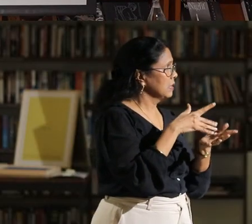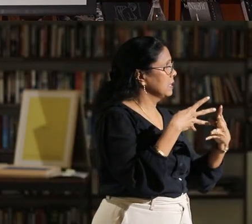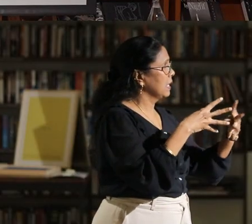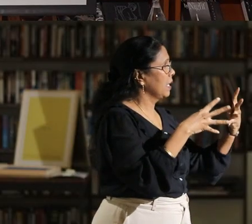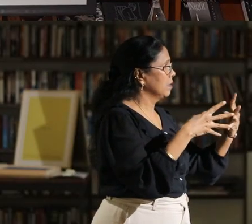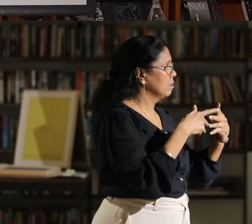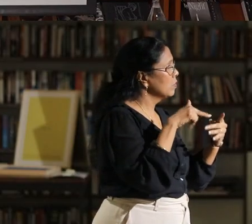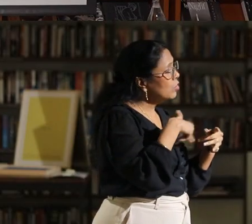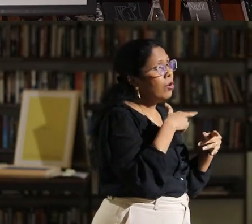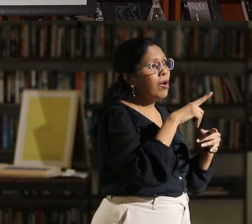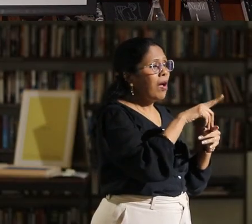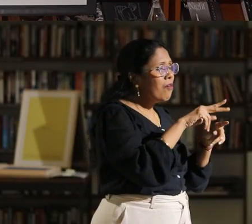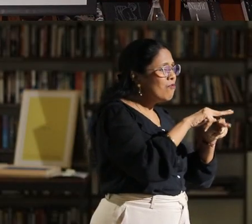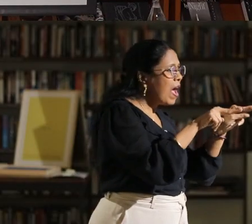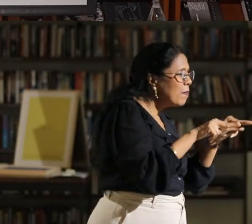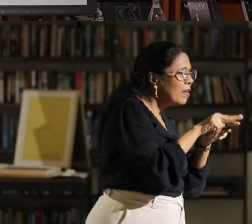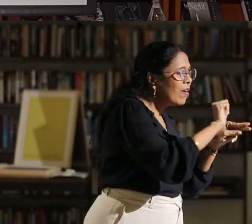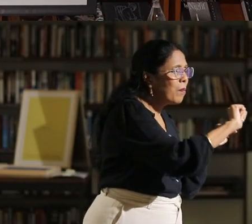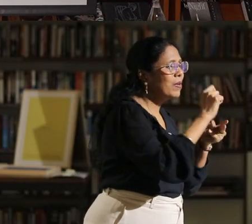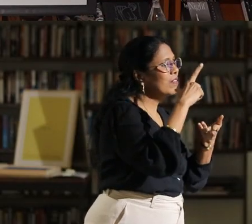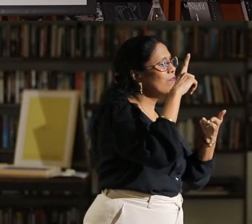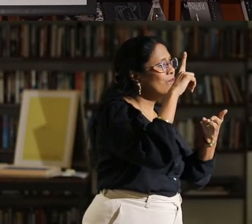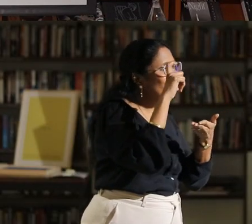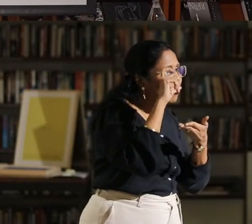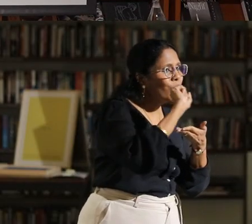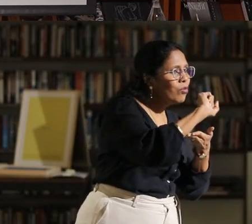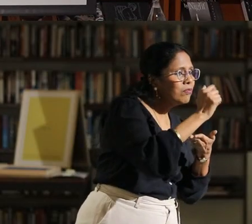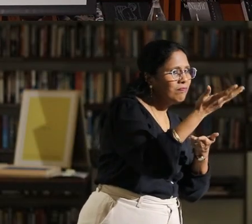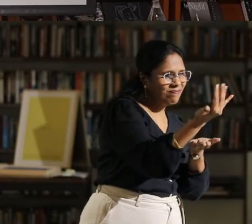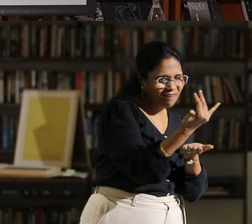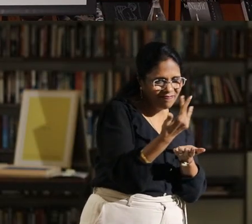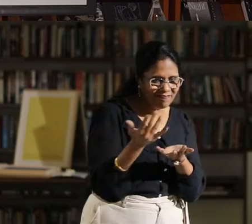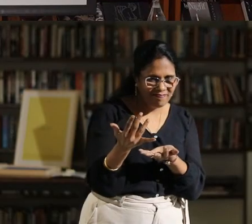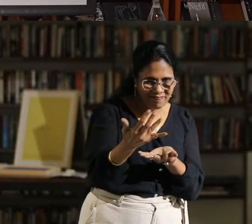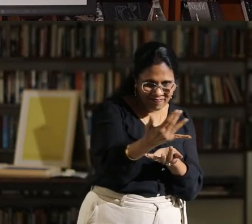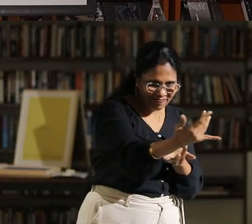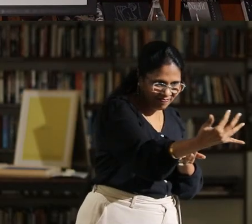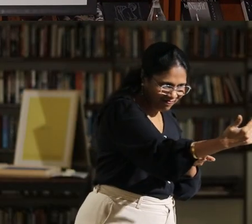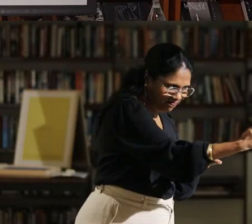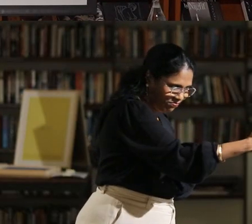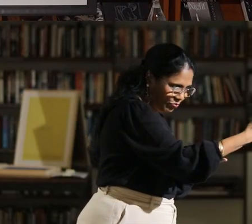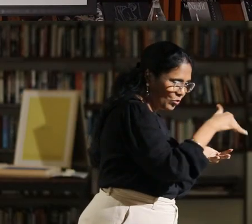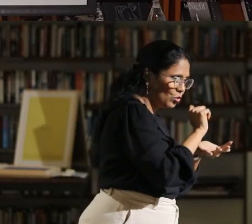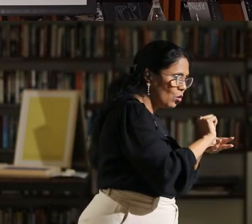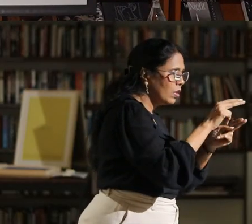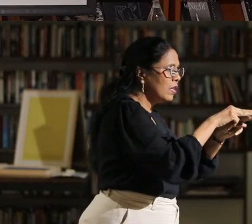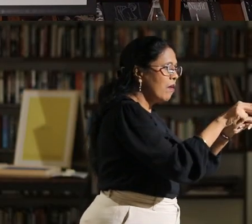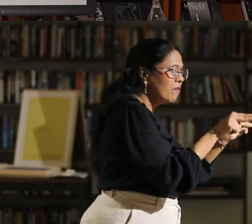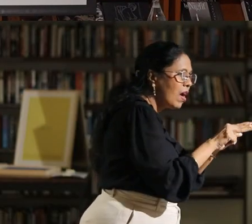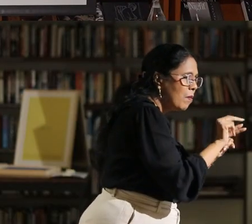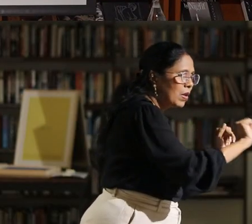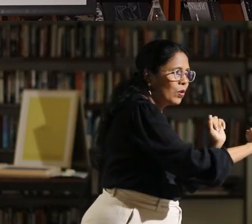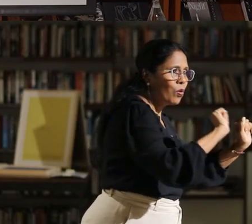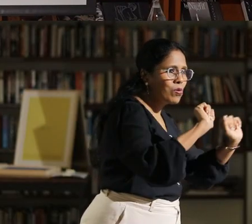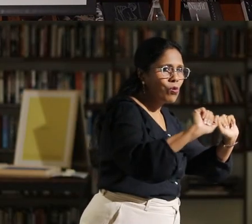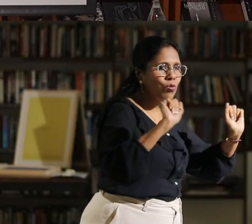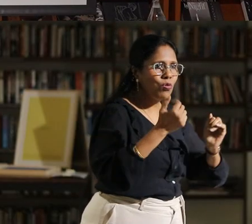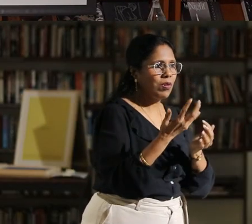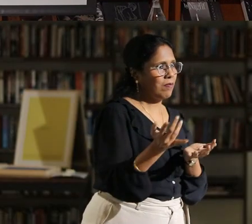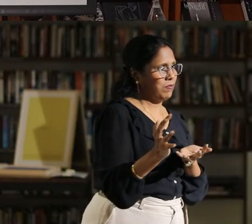around classical storytelling, family member posing with photographs of the Havelis in 60s. But